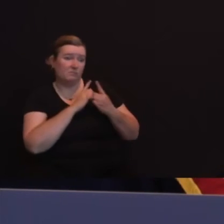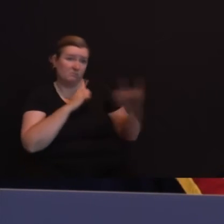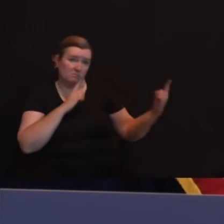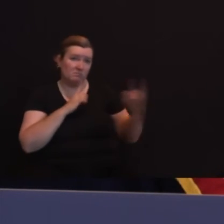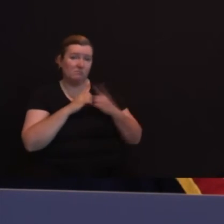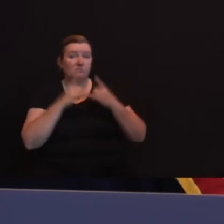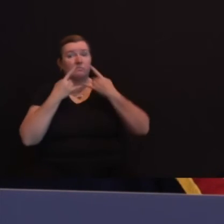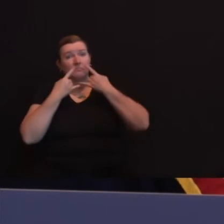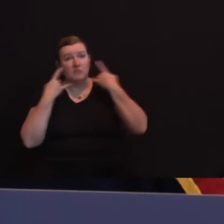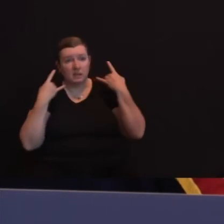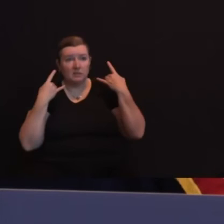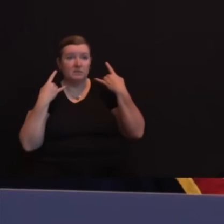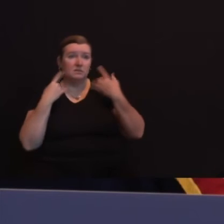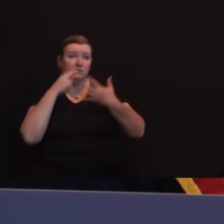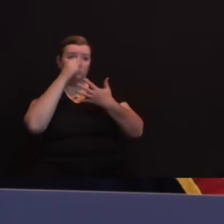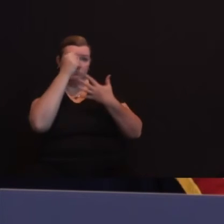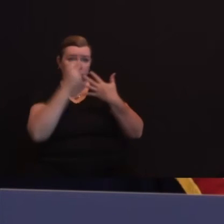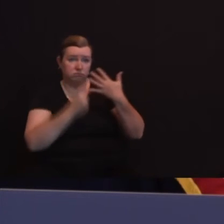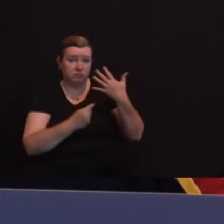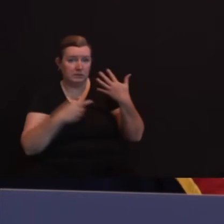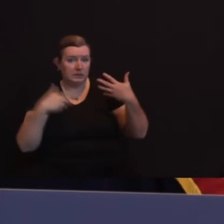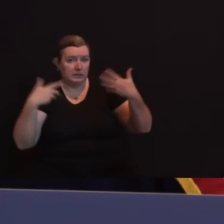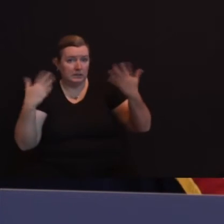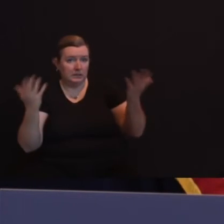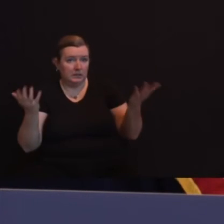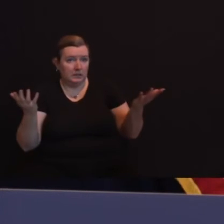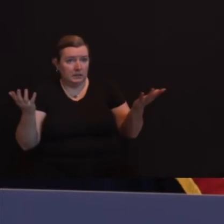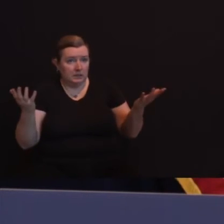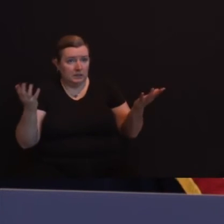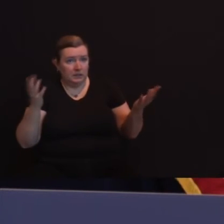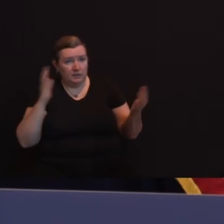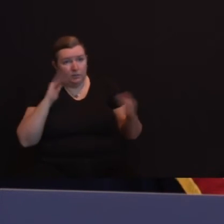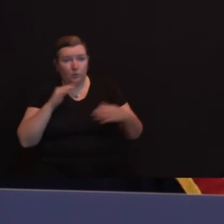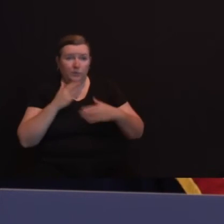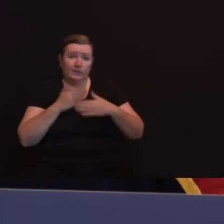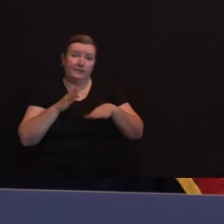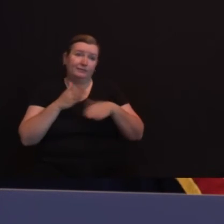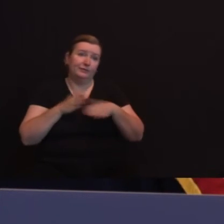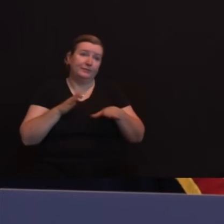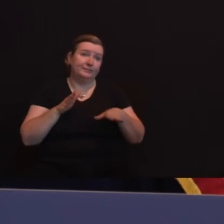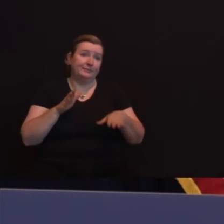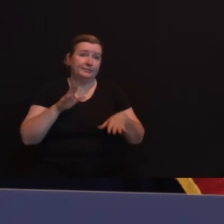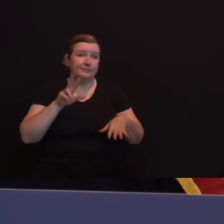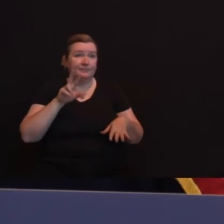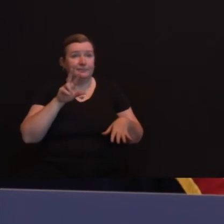masking, et cetera, and we know on average 30%,